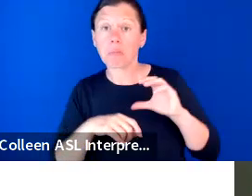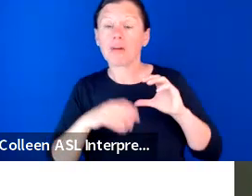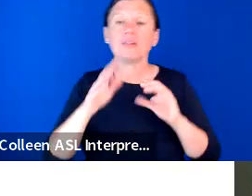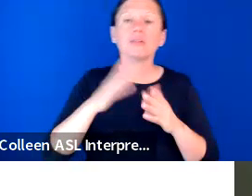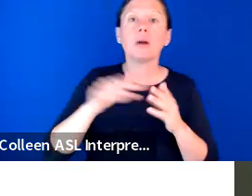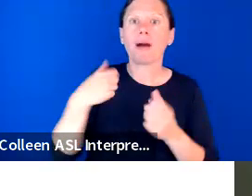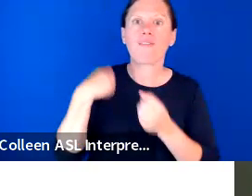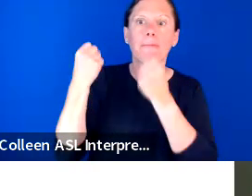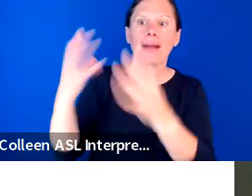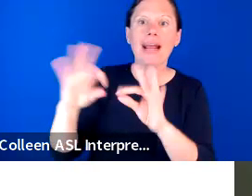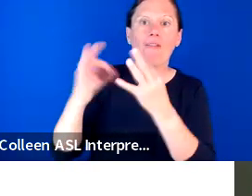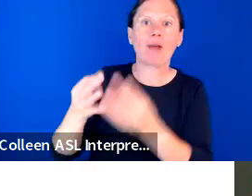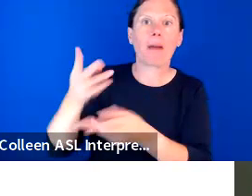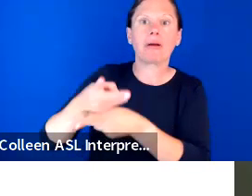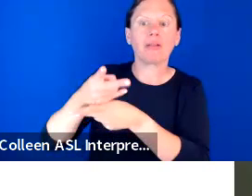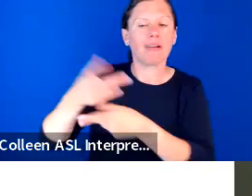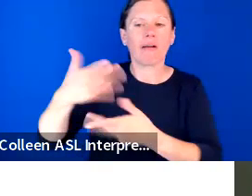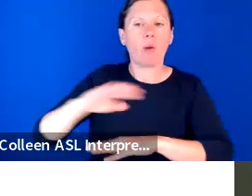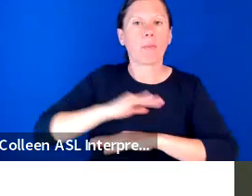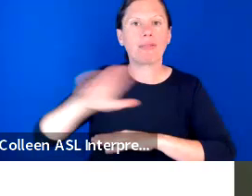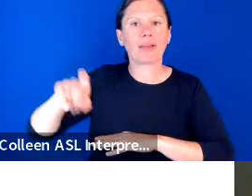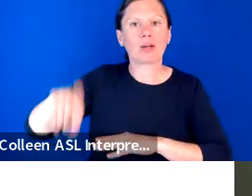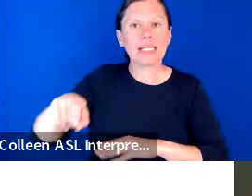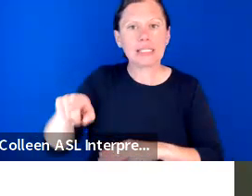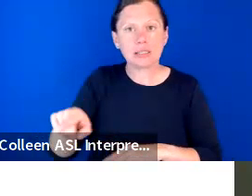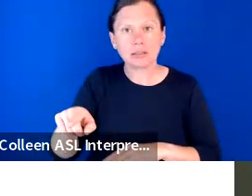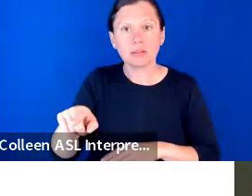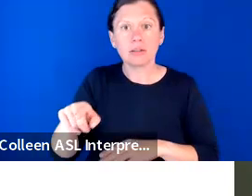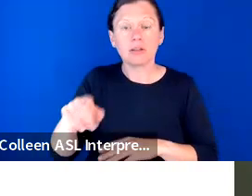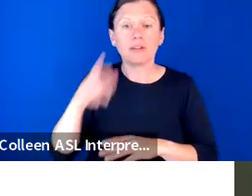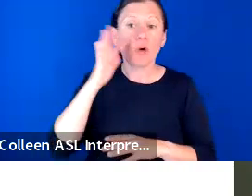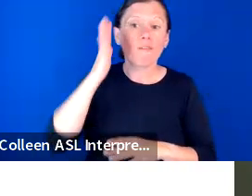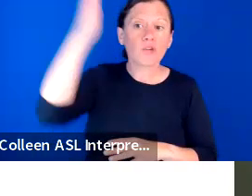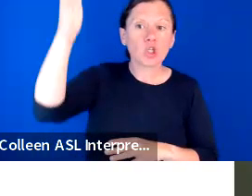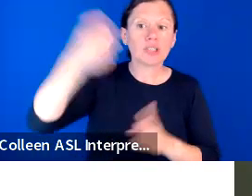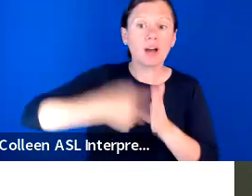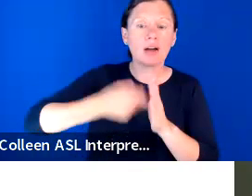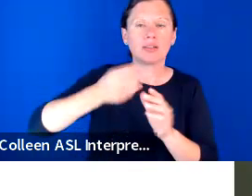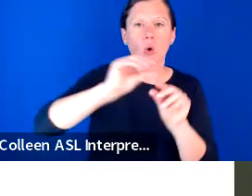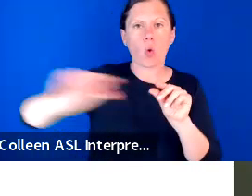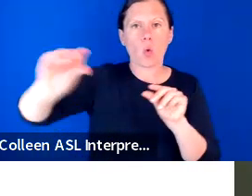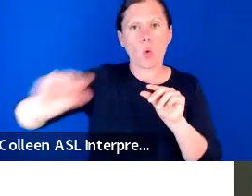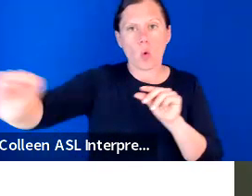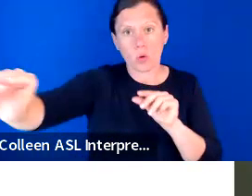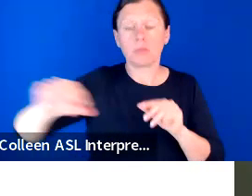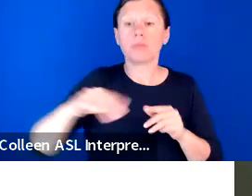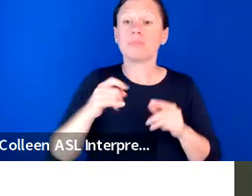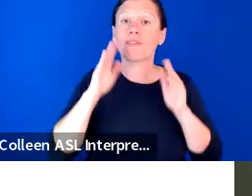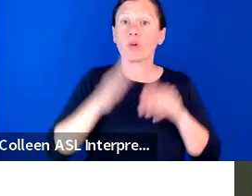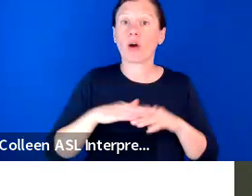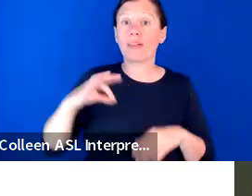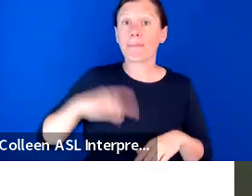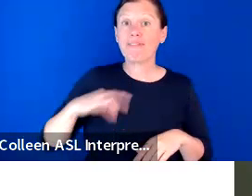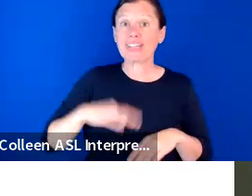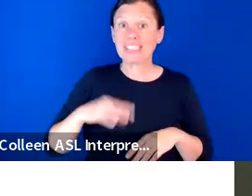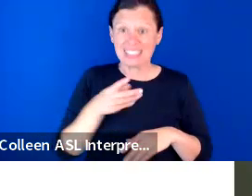future costs. Here's some examples of how someone might use their benefit. They could pay a family member to care for them